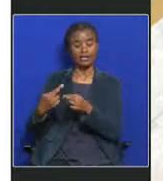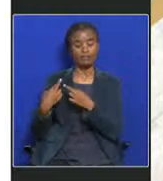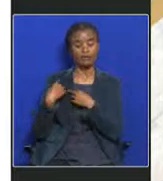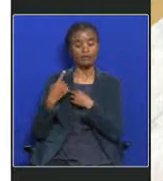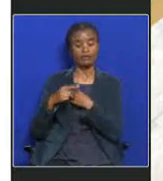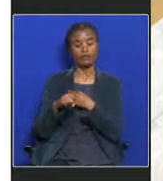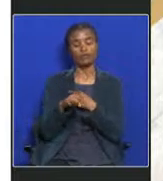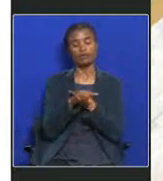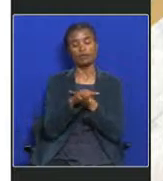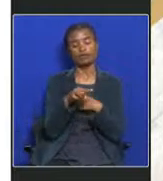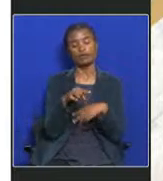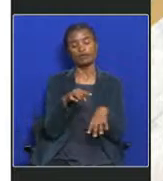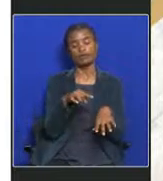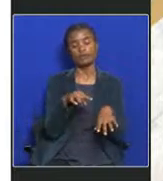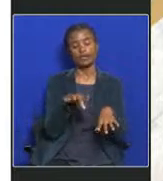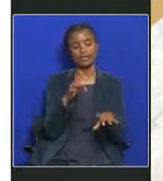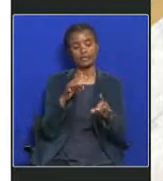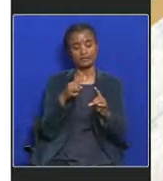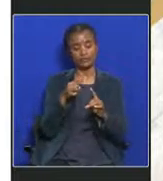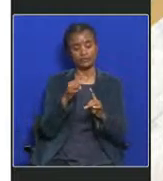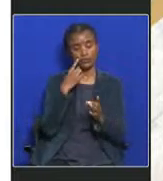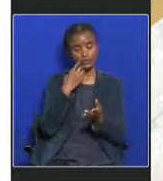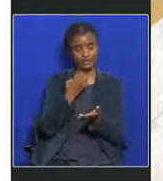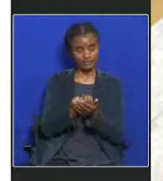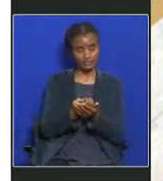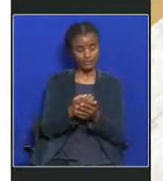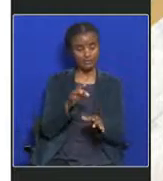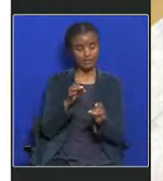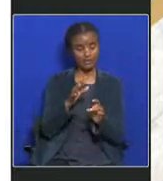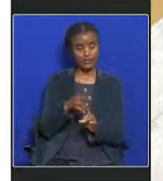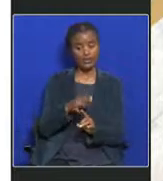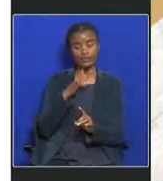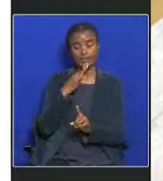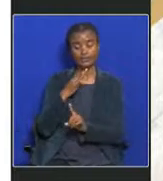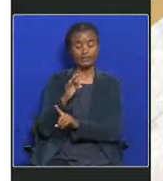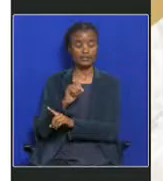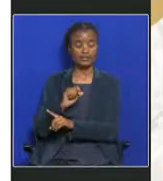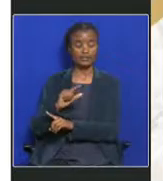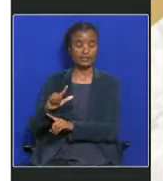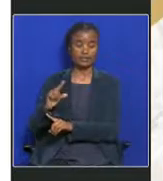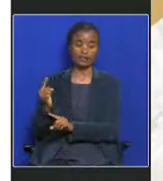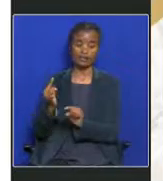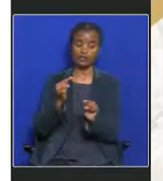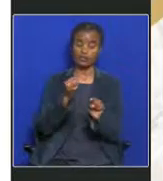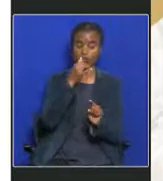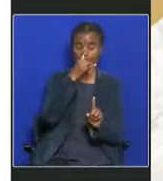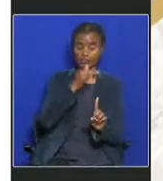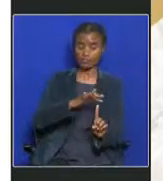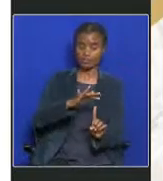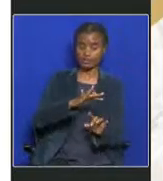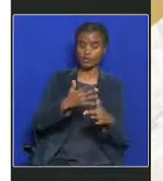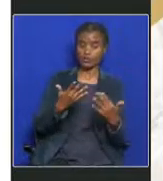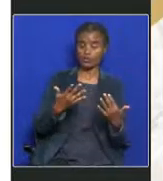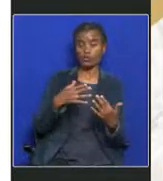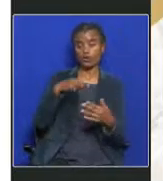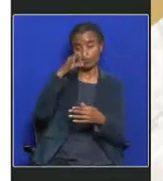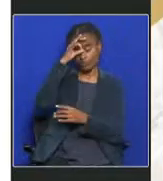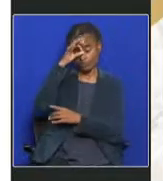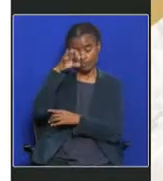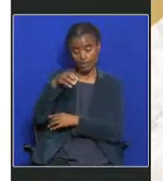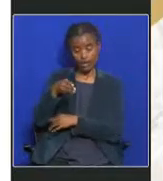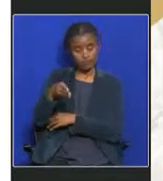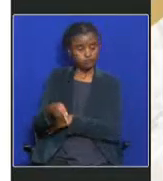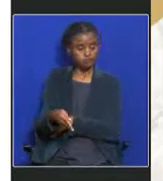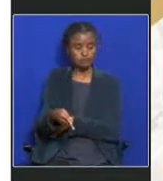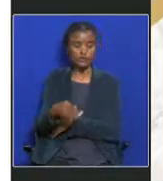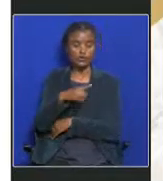Commissioner. FSL does not attend the crime scene or the police station where the drugs are stored for safekeeping to collect samples,